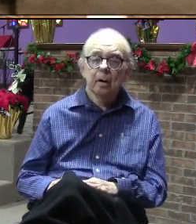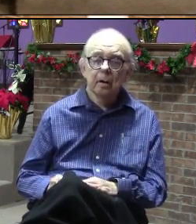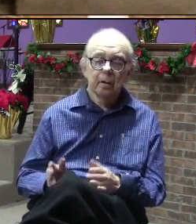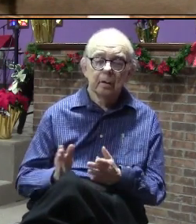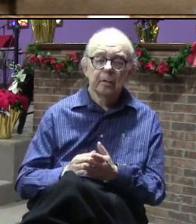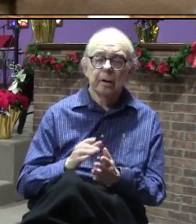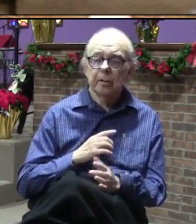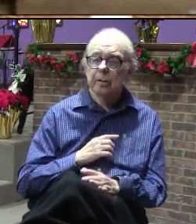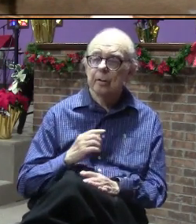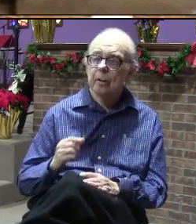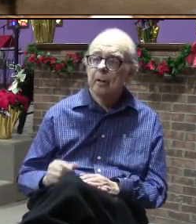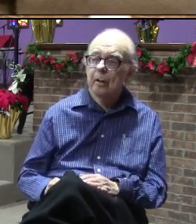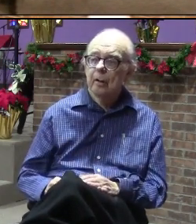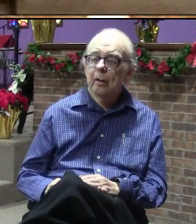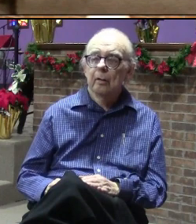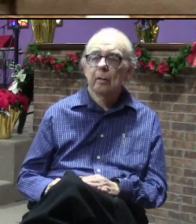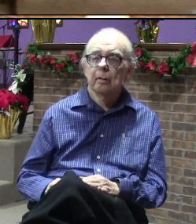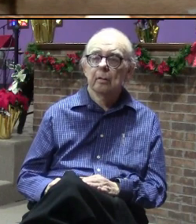Praise the Lord.